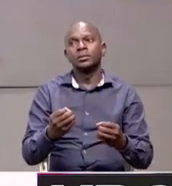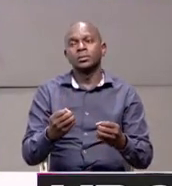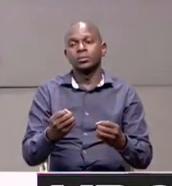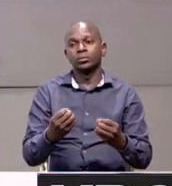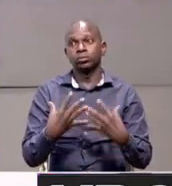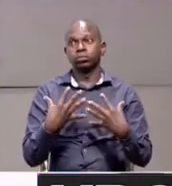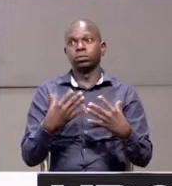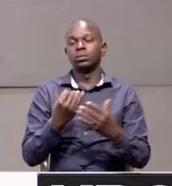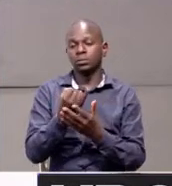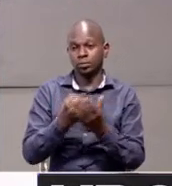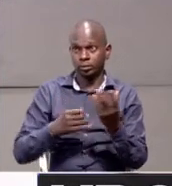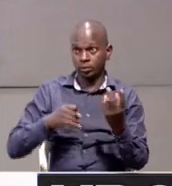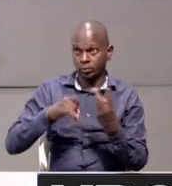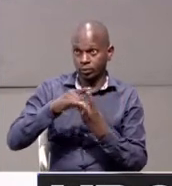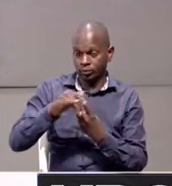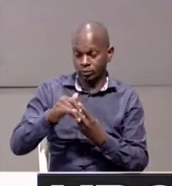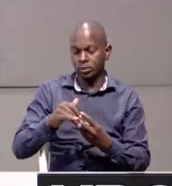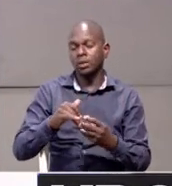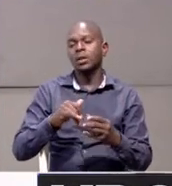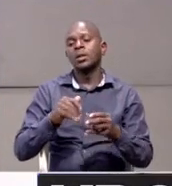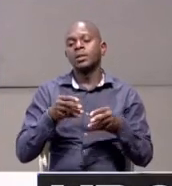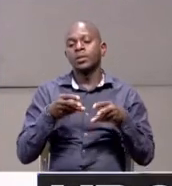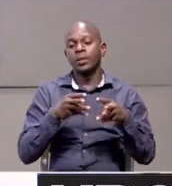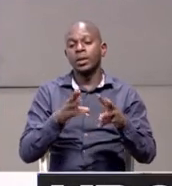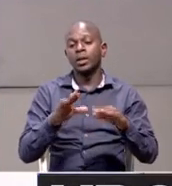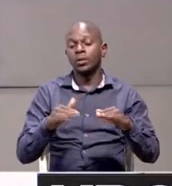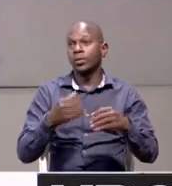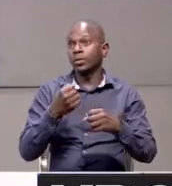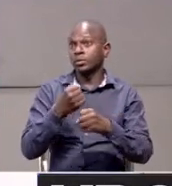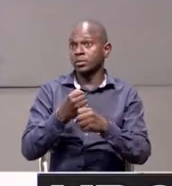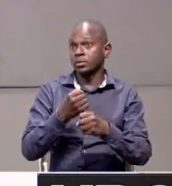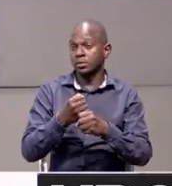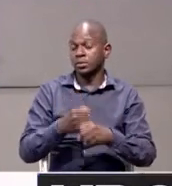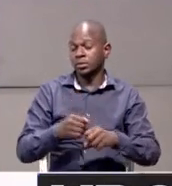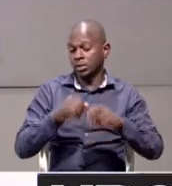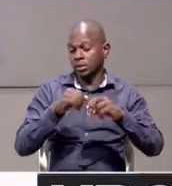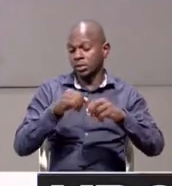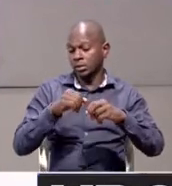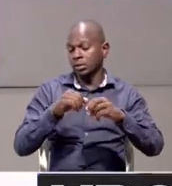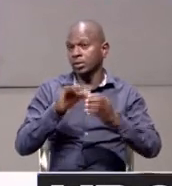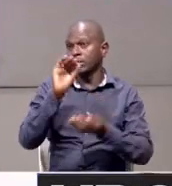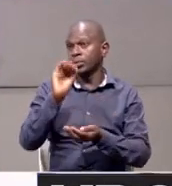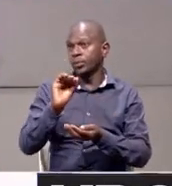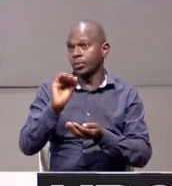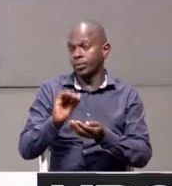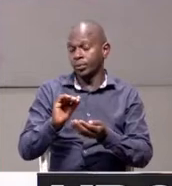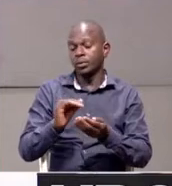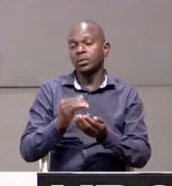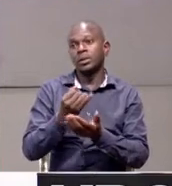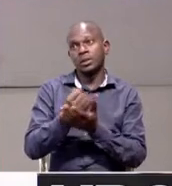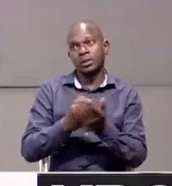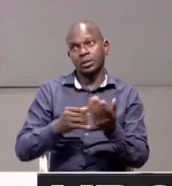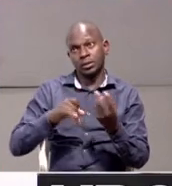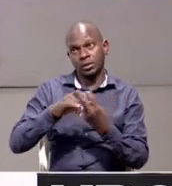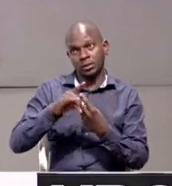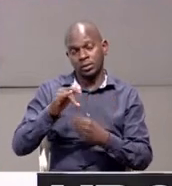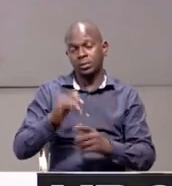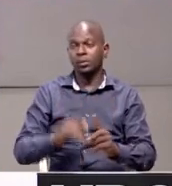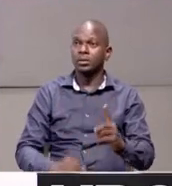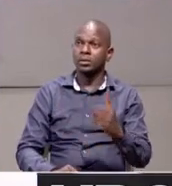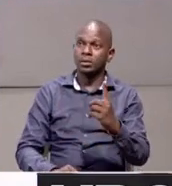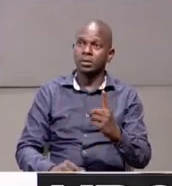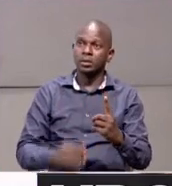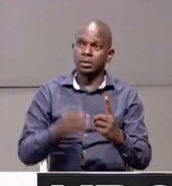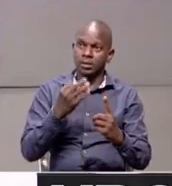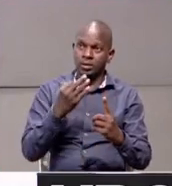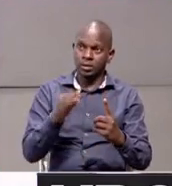bulwadde buno enkola kwajitekedde okukola mukole bikanti tukeneza kauka ka mukenenya mwomuli bino ekisooka omuntu